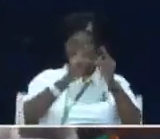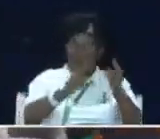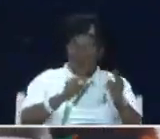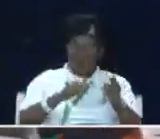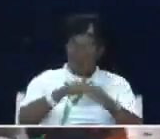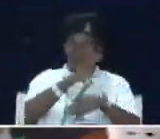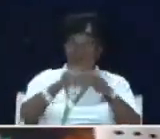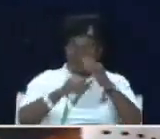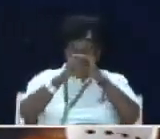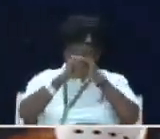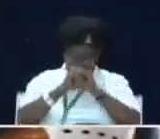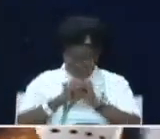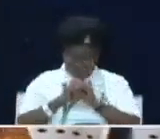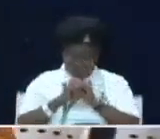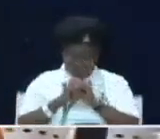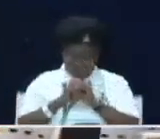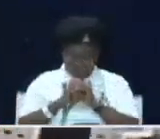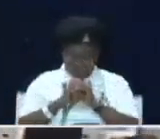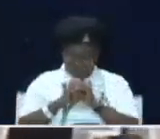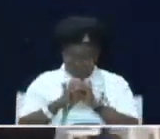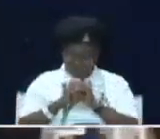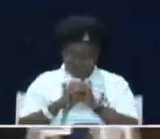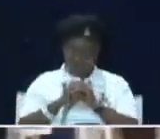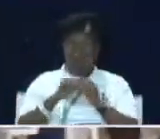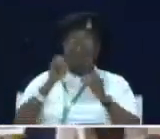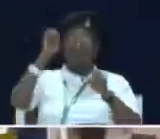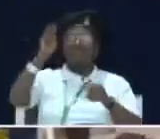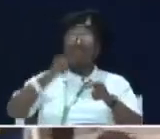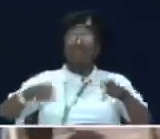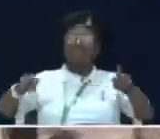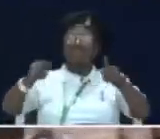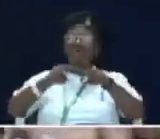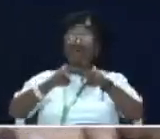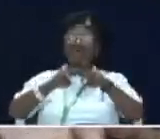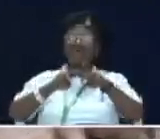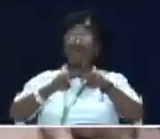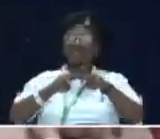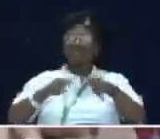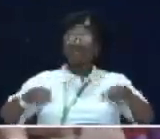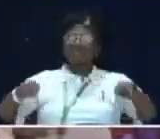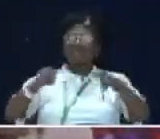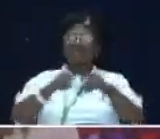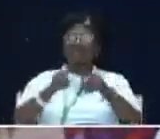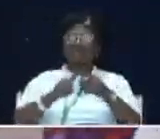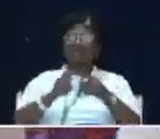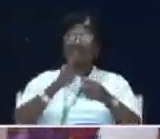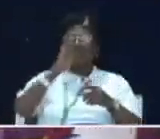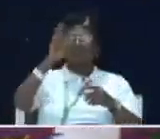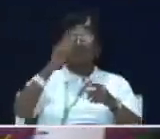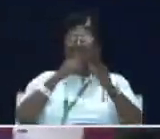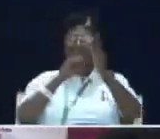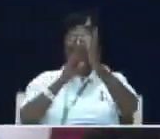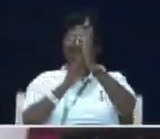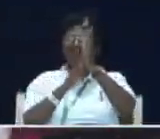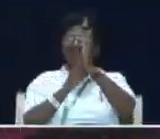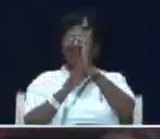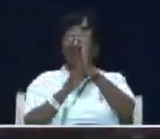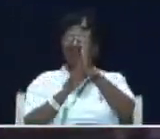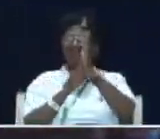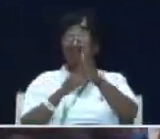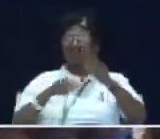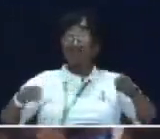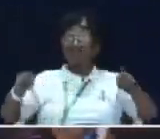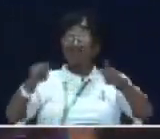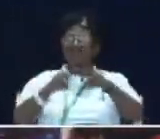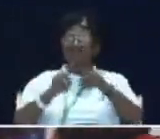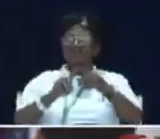all adoration. He's worthy, worthy to be praised, worthy to